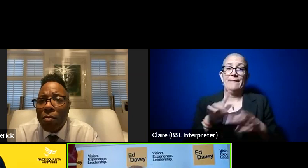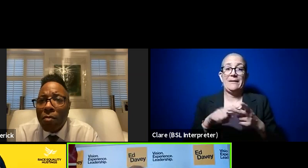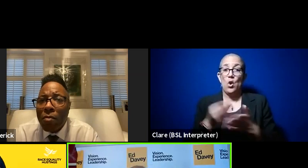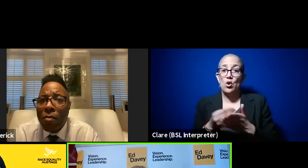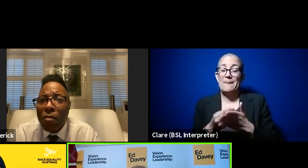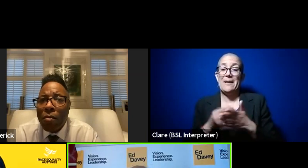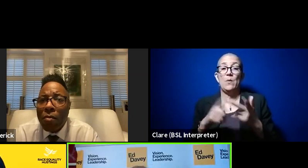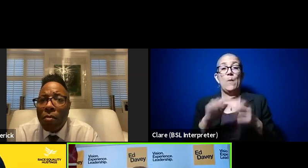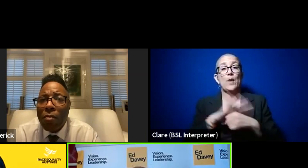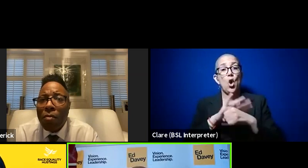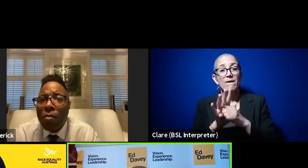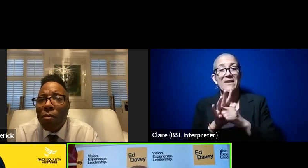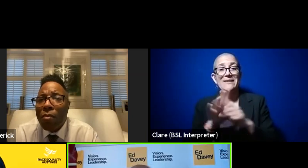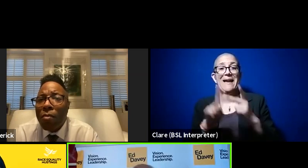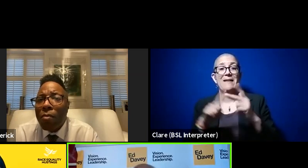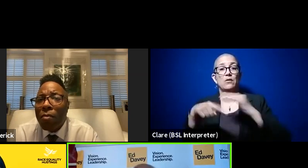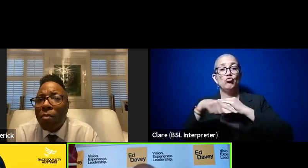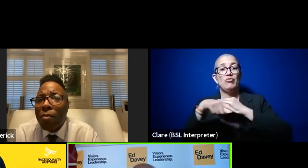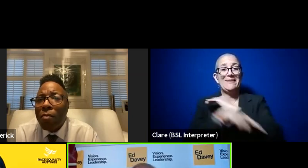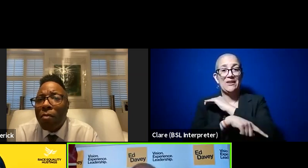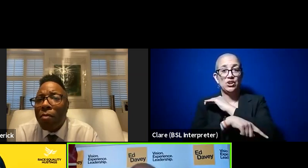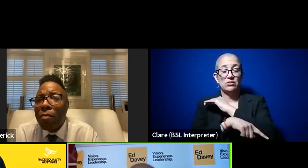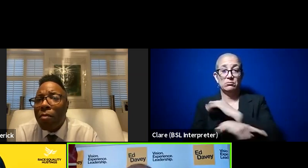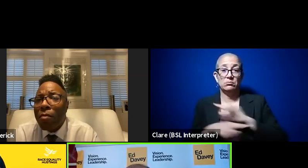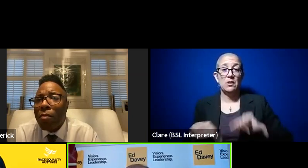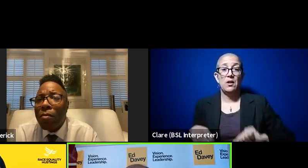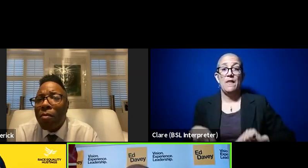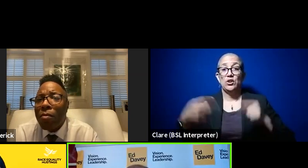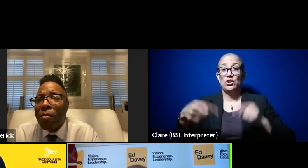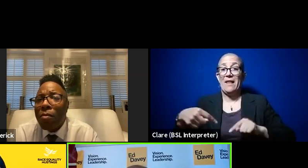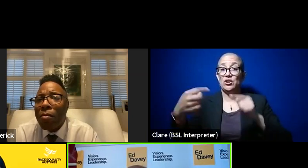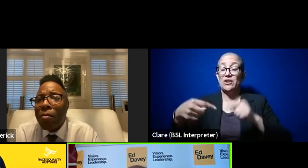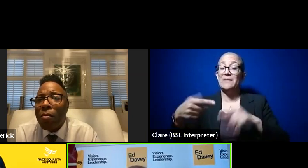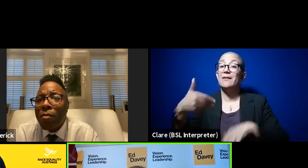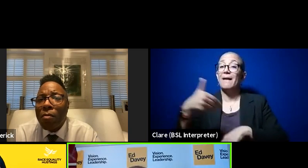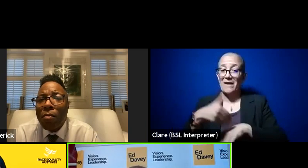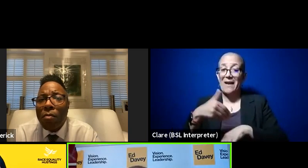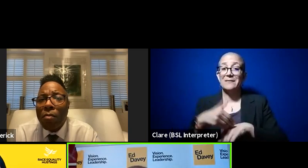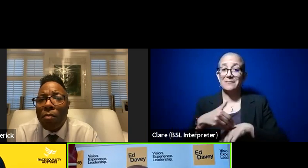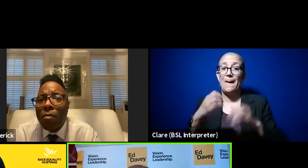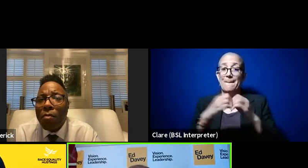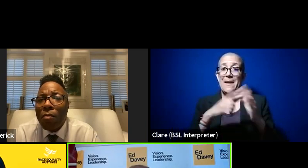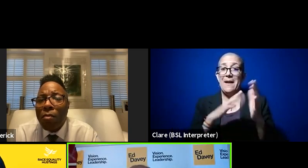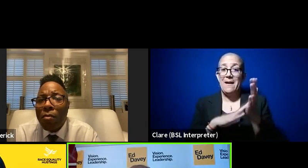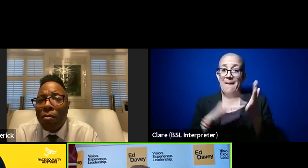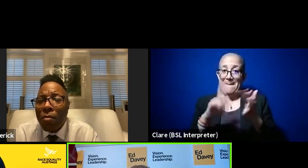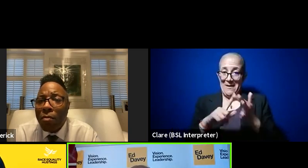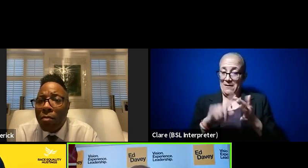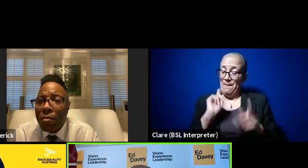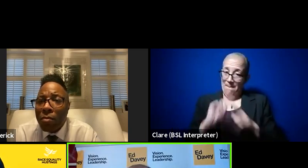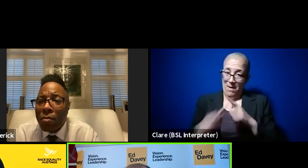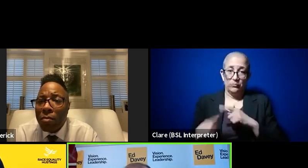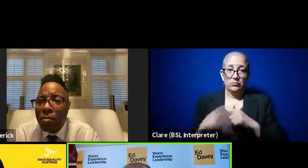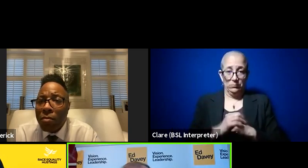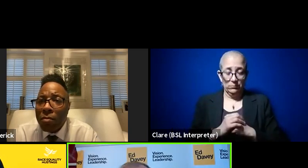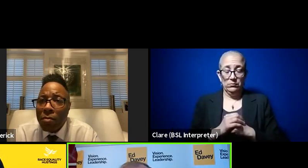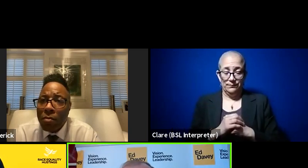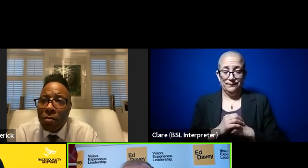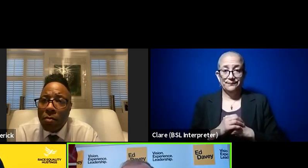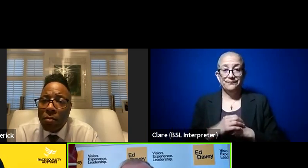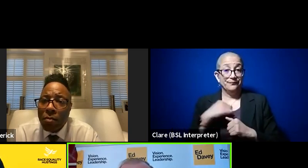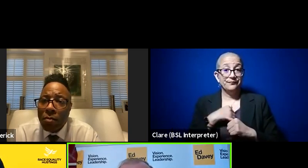recession that the challenges are hitting Britain's Black, Asian and ethnic minority communities the hardest. And so